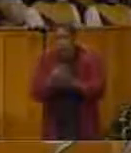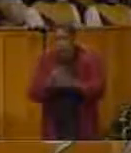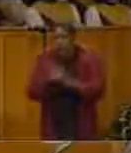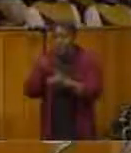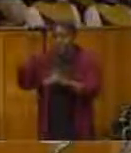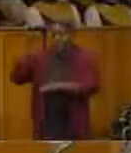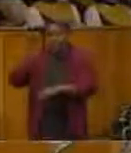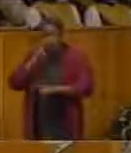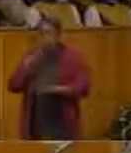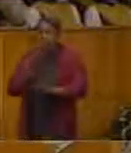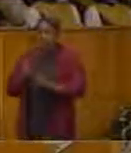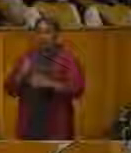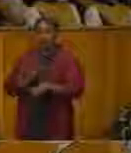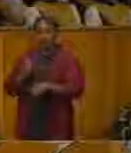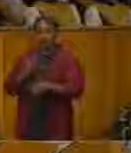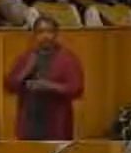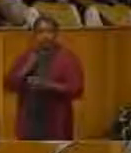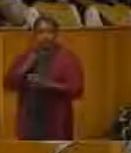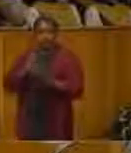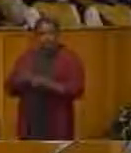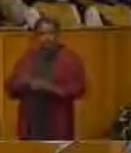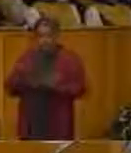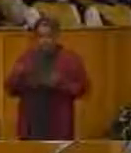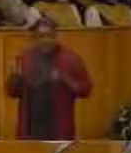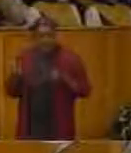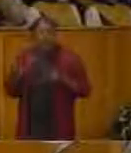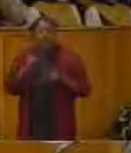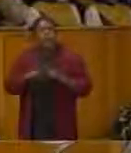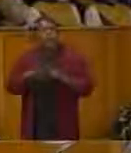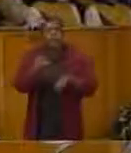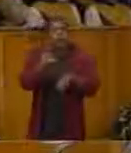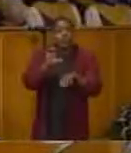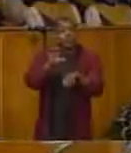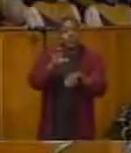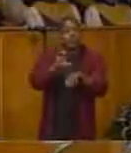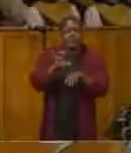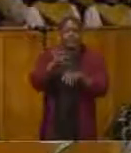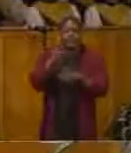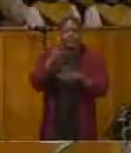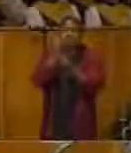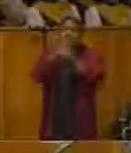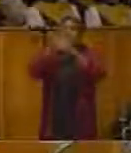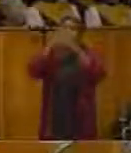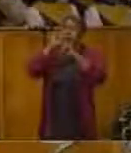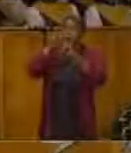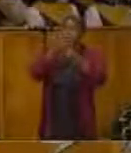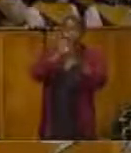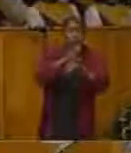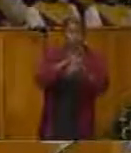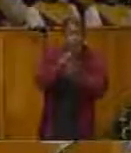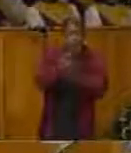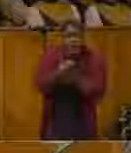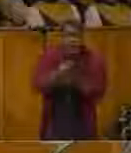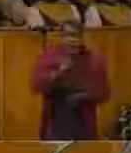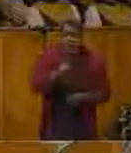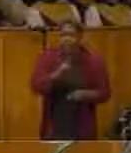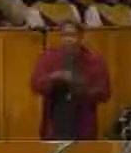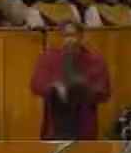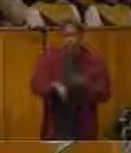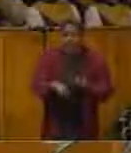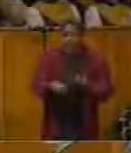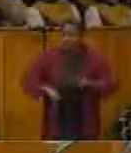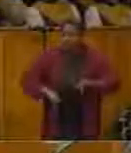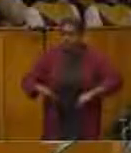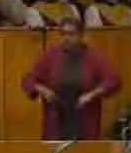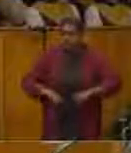well. As a matter of fact, the image of church and money is so bad that you really can't even brag and boast